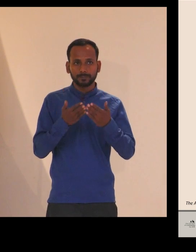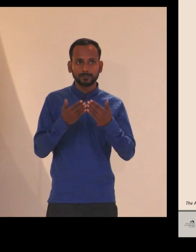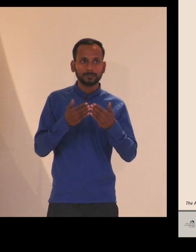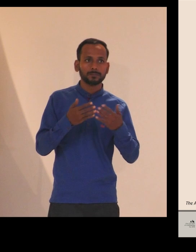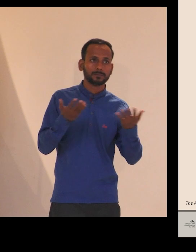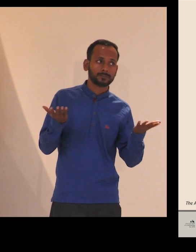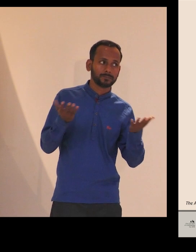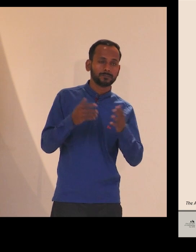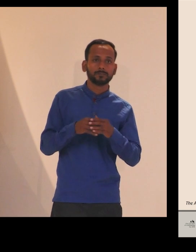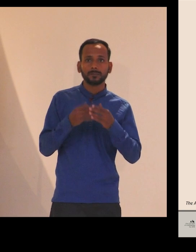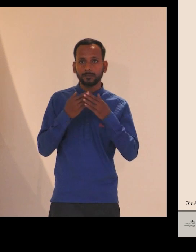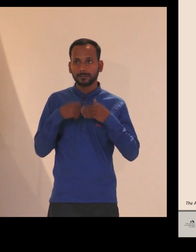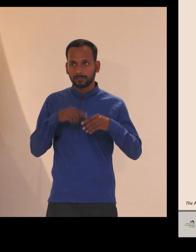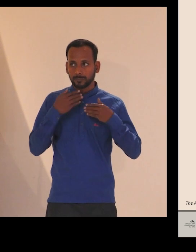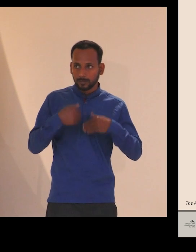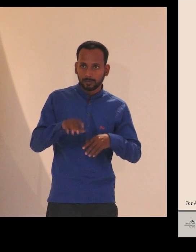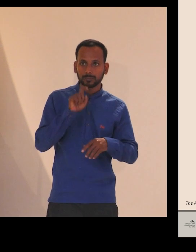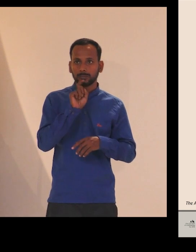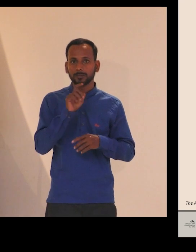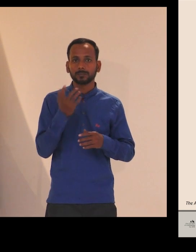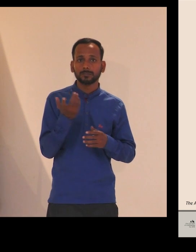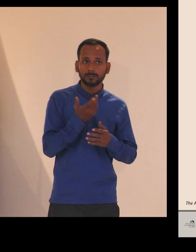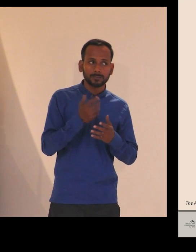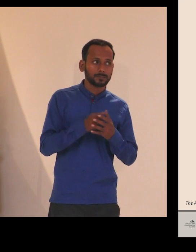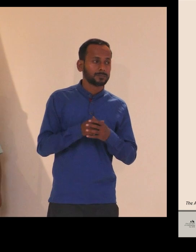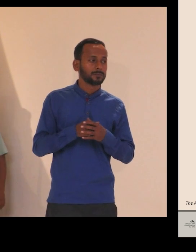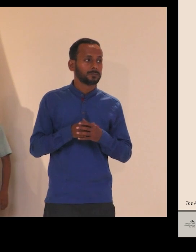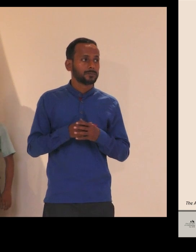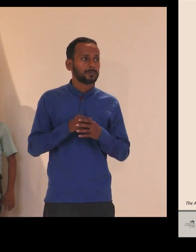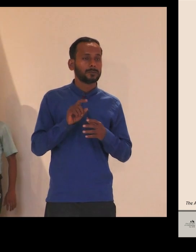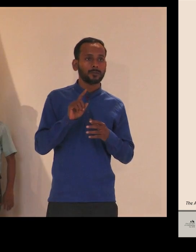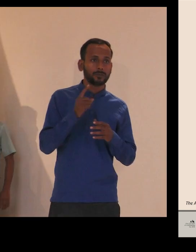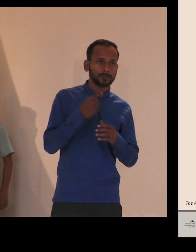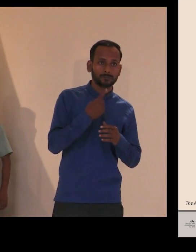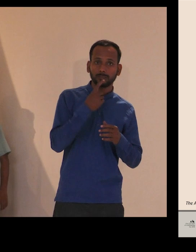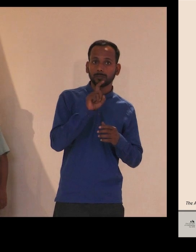much. I'm going to now ask our first speaker,